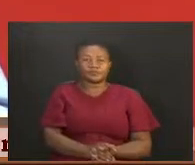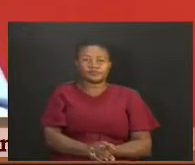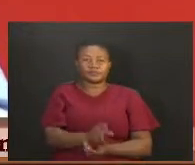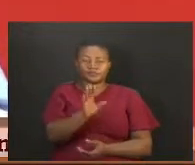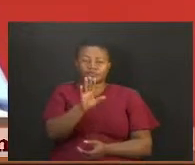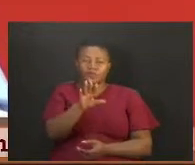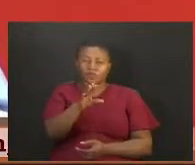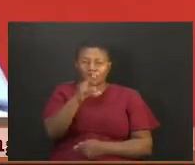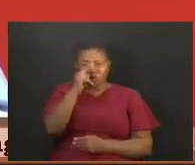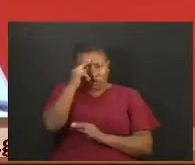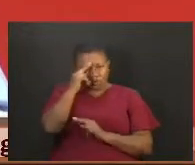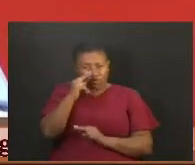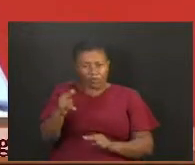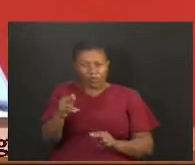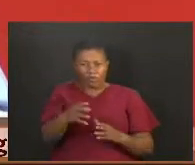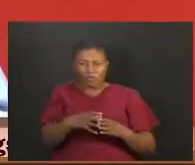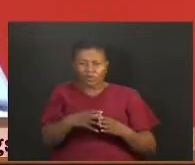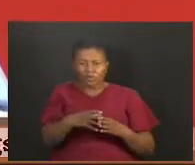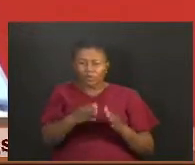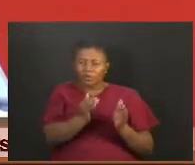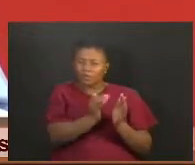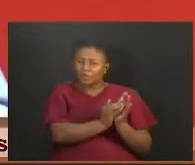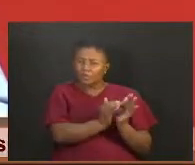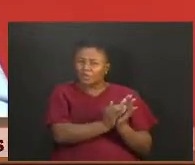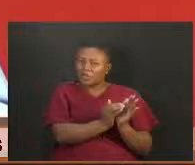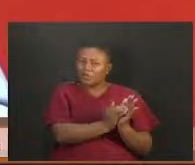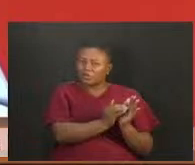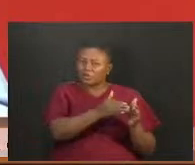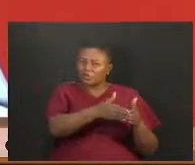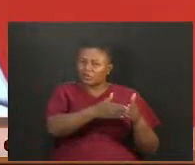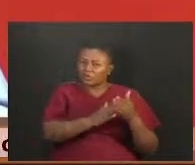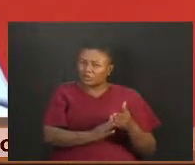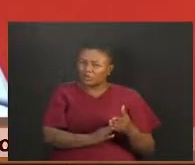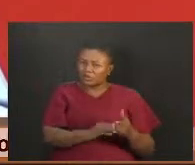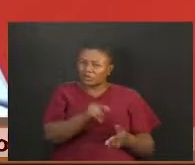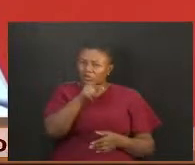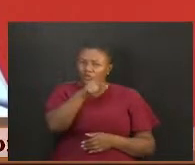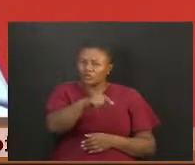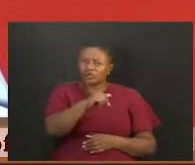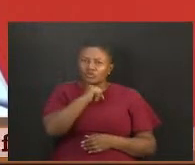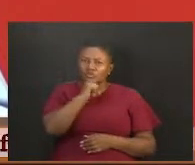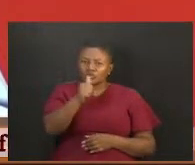Honorable Minority Leader, you are not in a shouting battle.